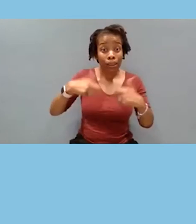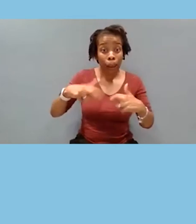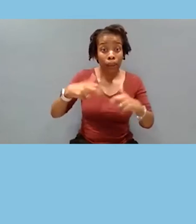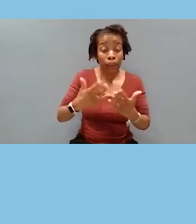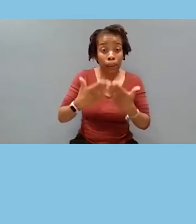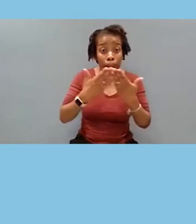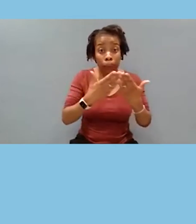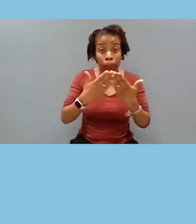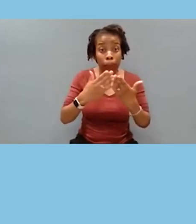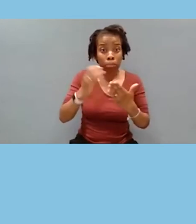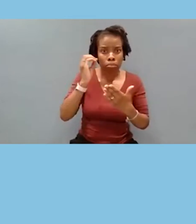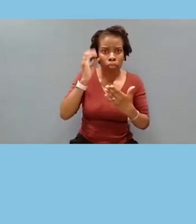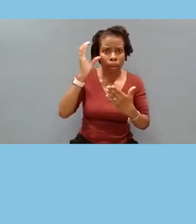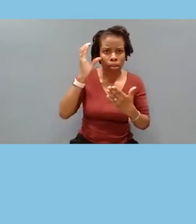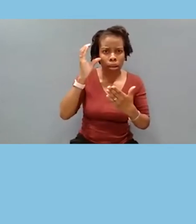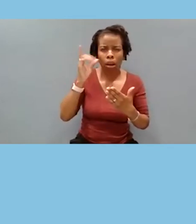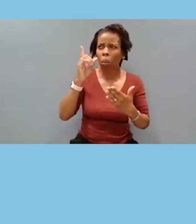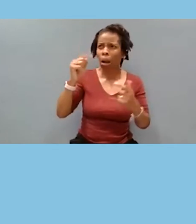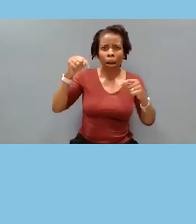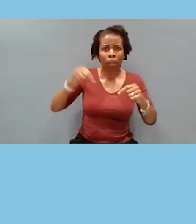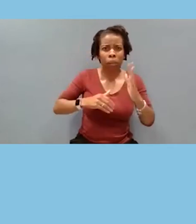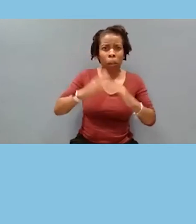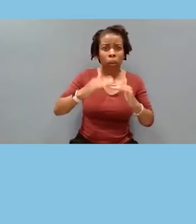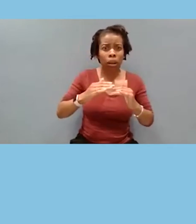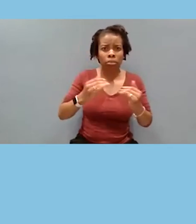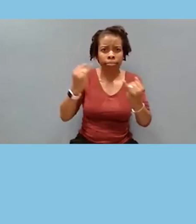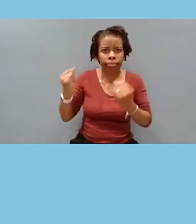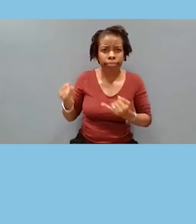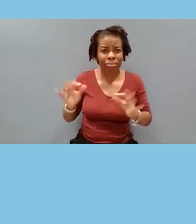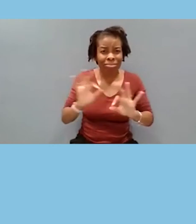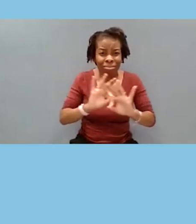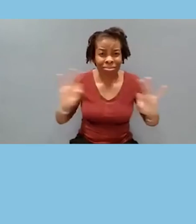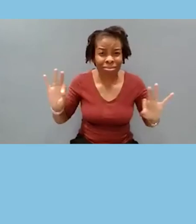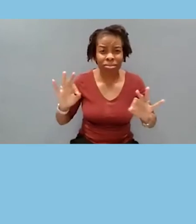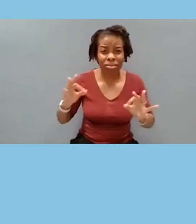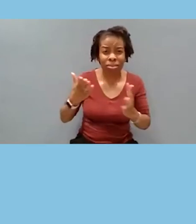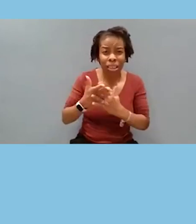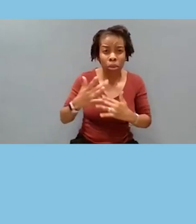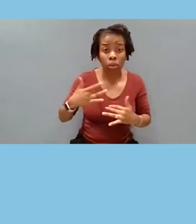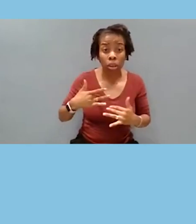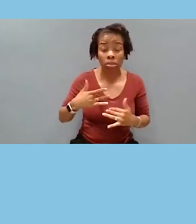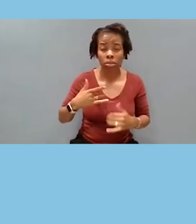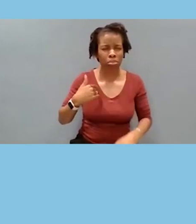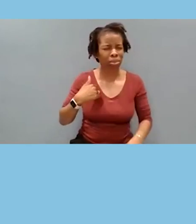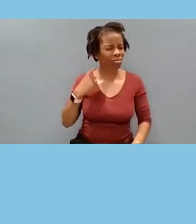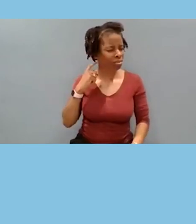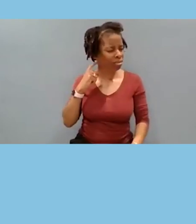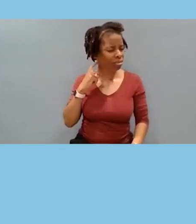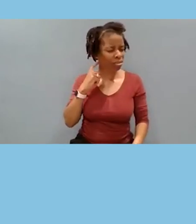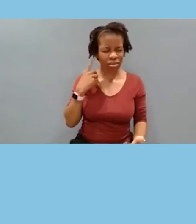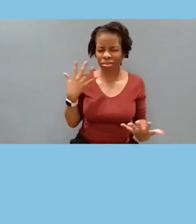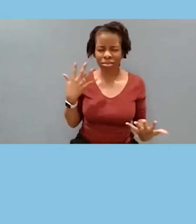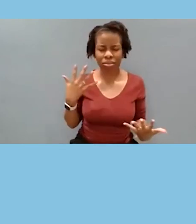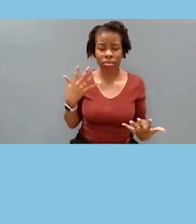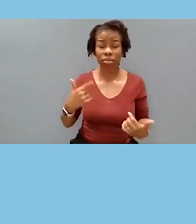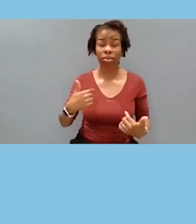that didn't even have an accessible toilet? I had trouble sleeping, knowing that I worked for an organization that